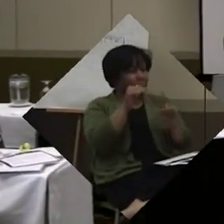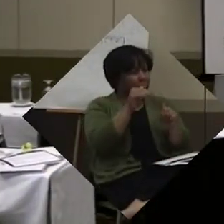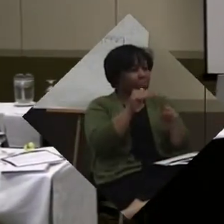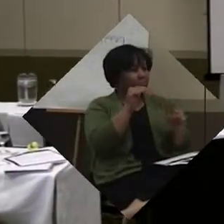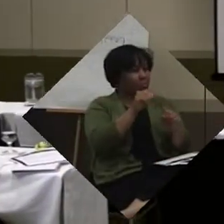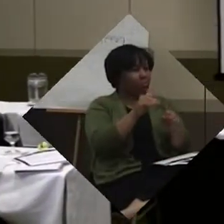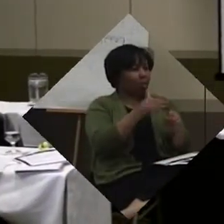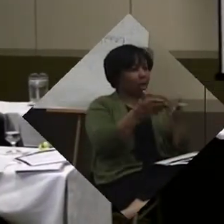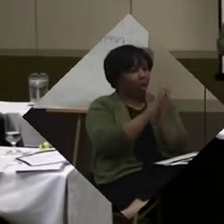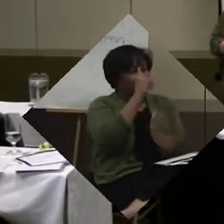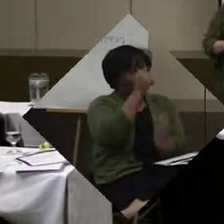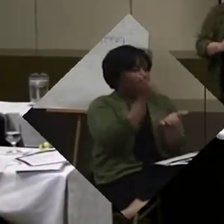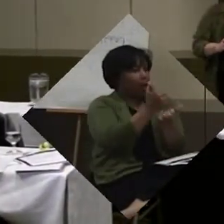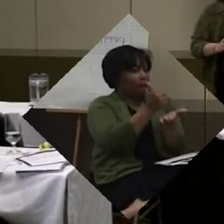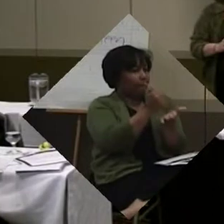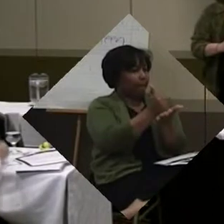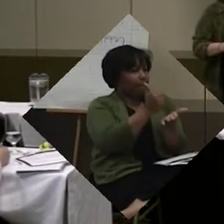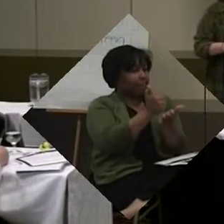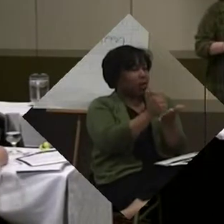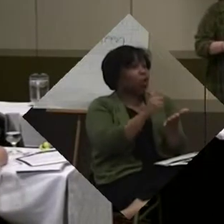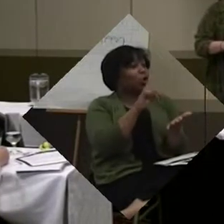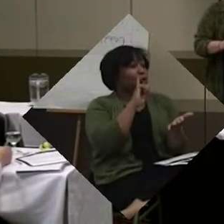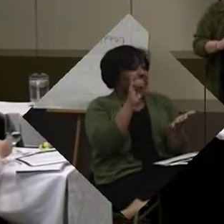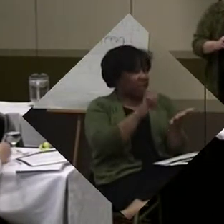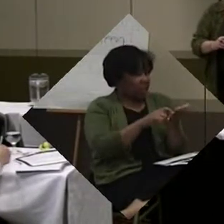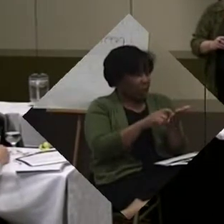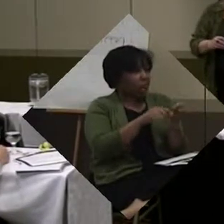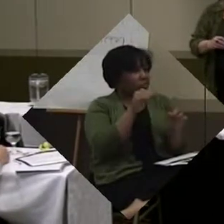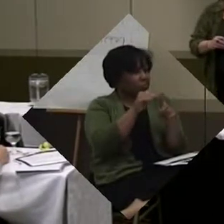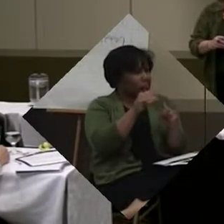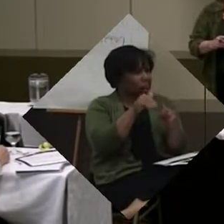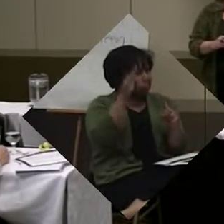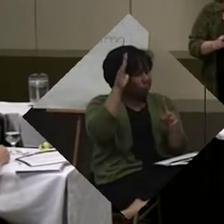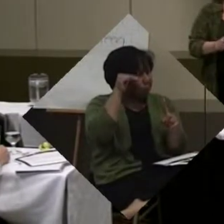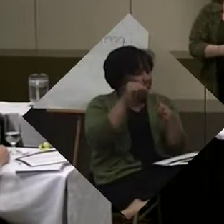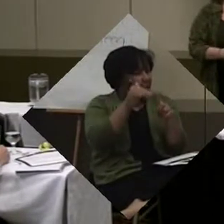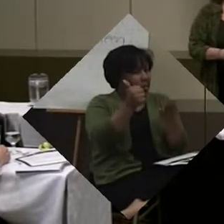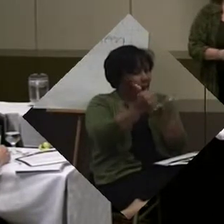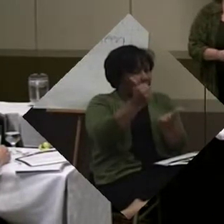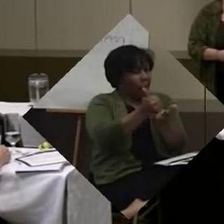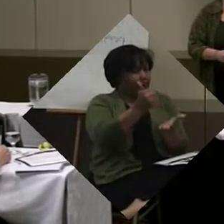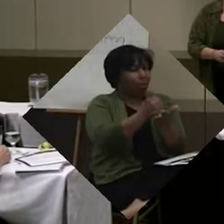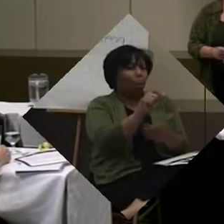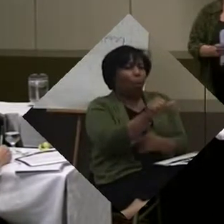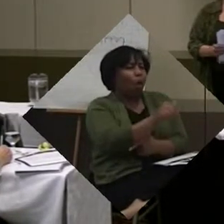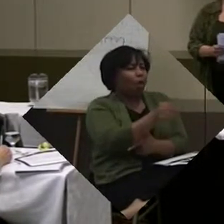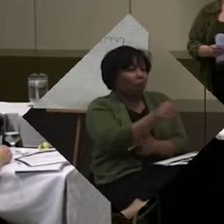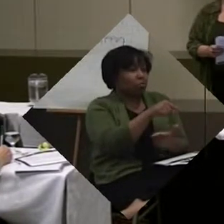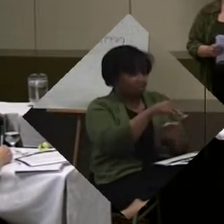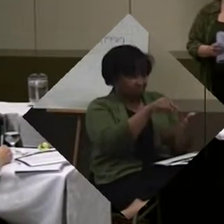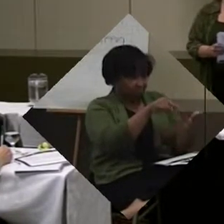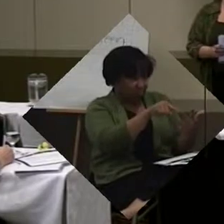She keeps asking for help. You'd see her asking repeatedly for help. Okay, what else? What do we see? What other behaviors are we seeing